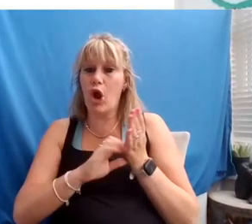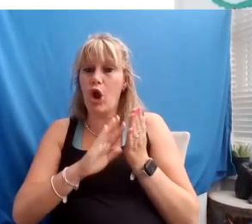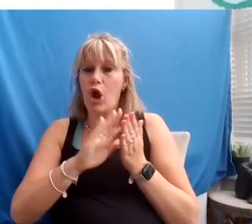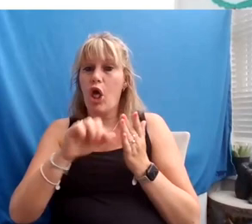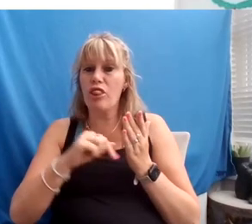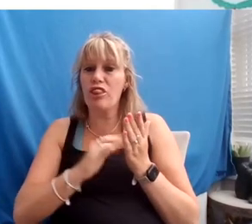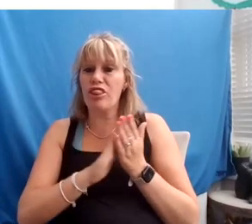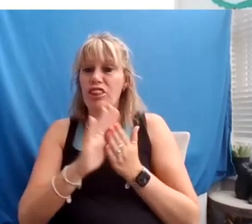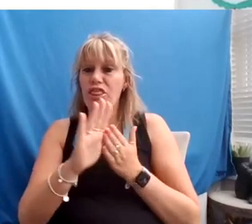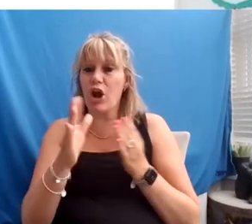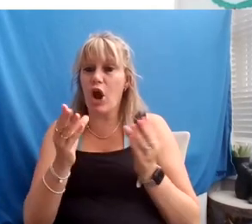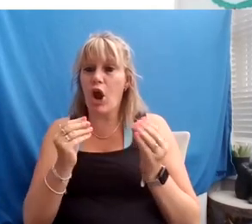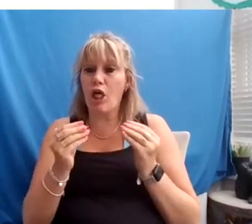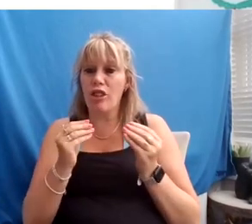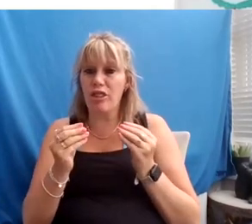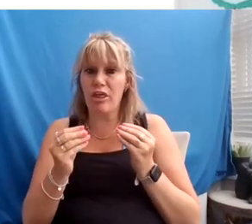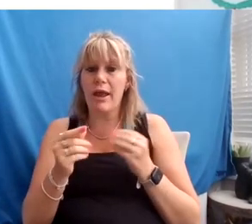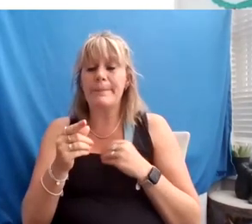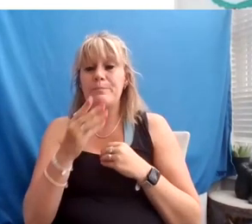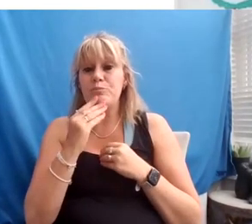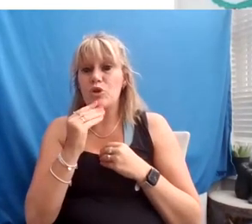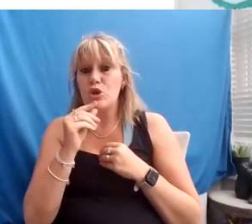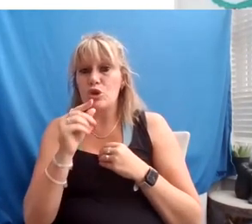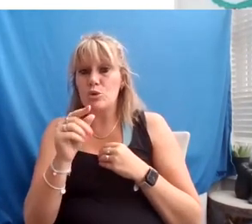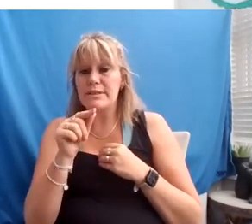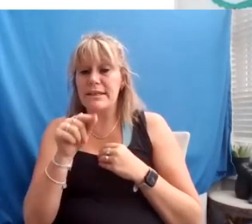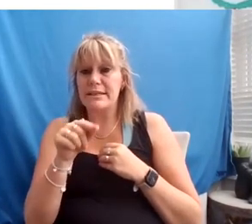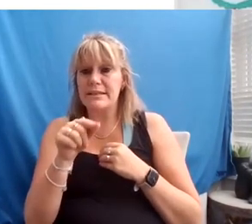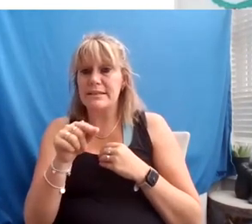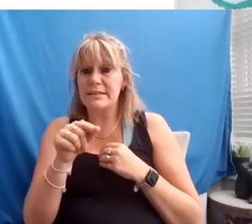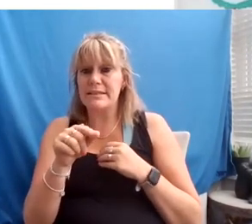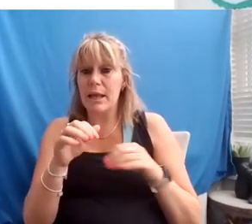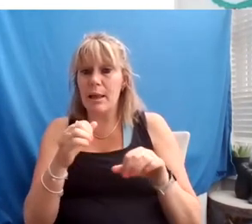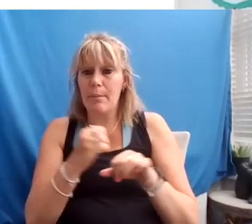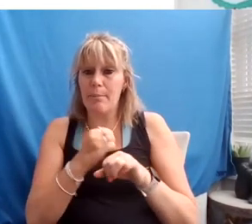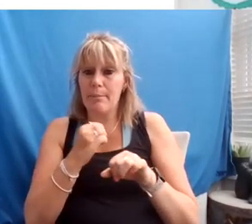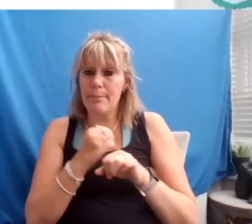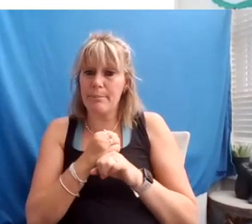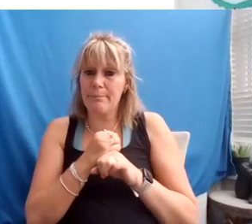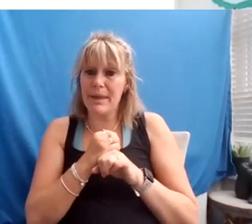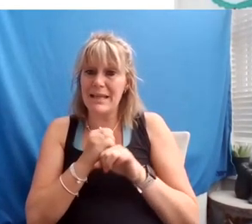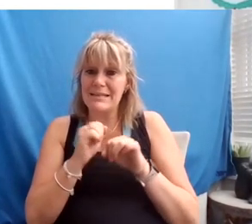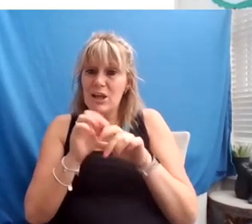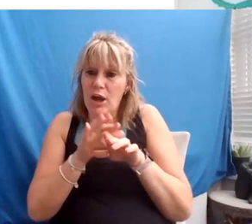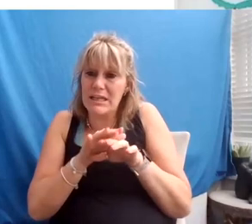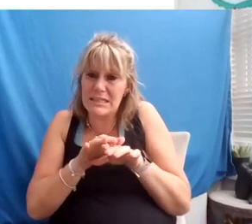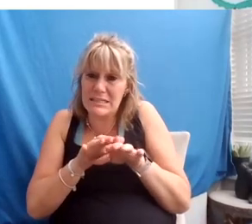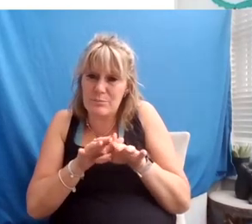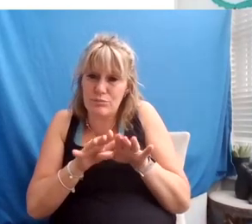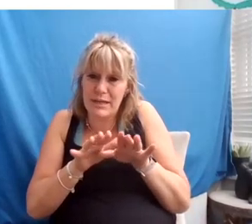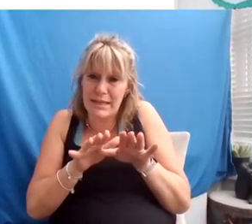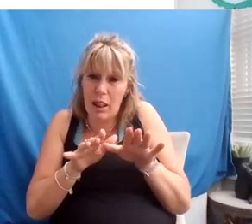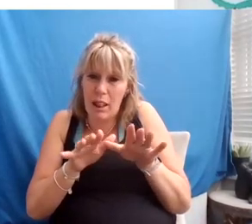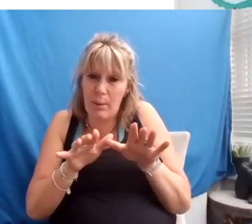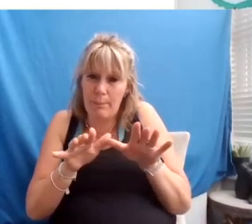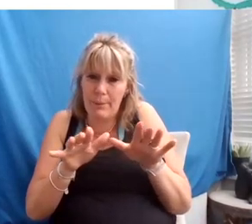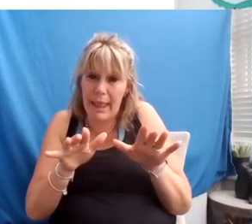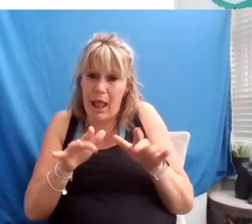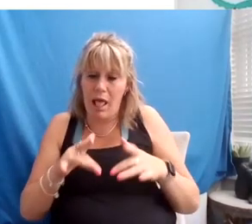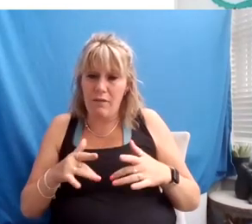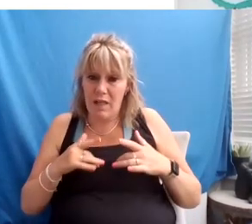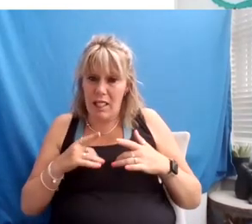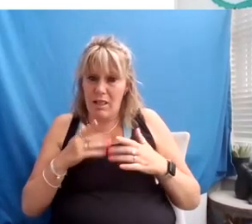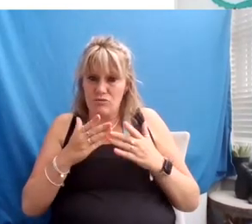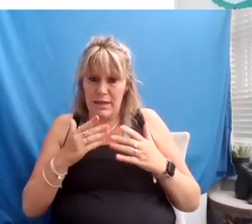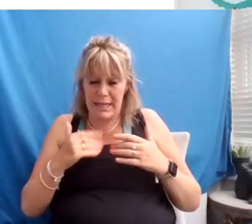in, that using cloth just makes it sort of spread out a little bit. And I think it's so interesting that